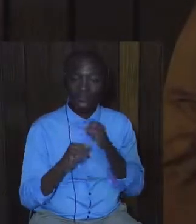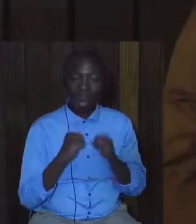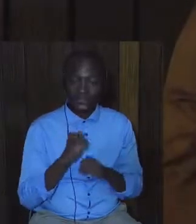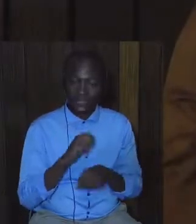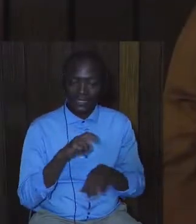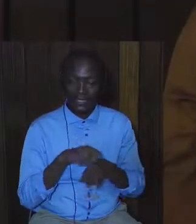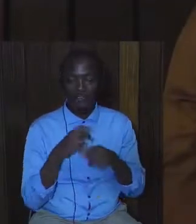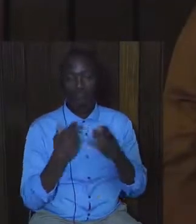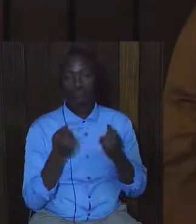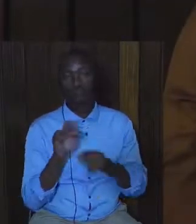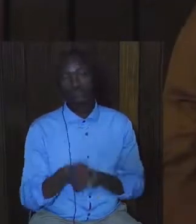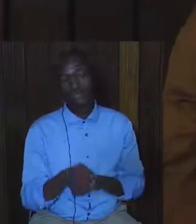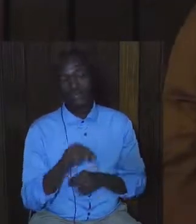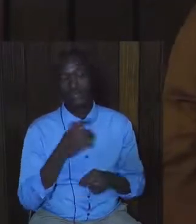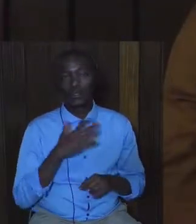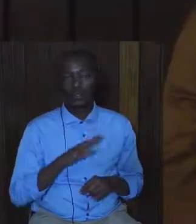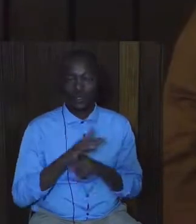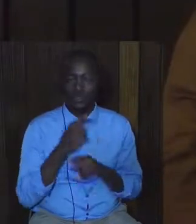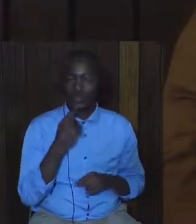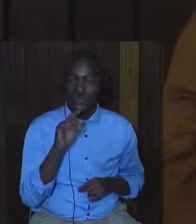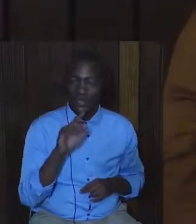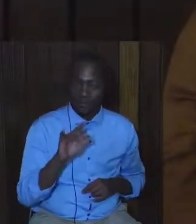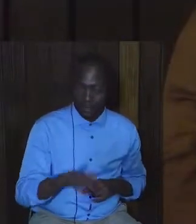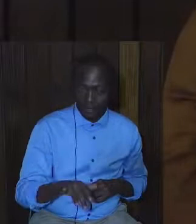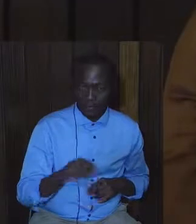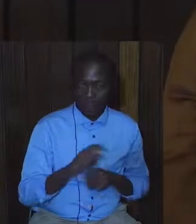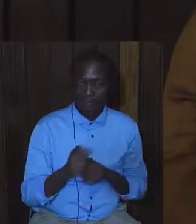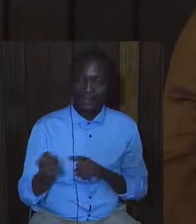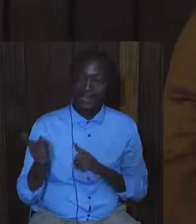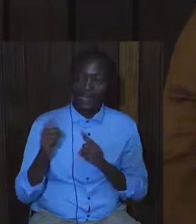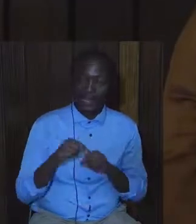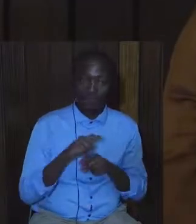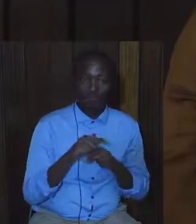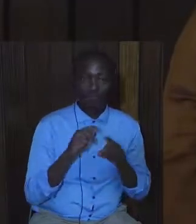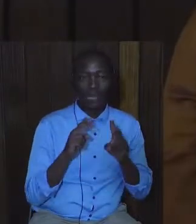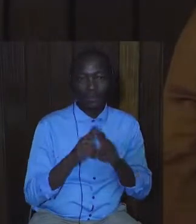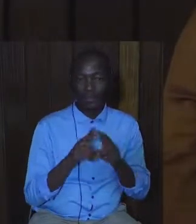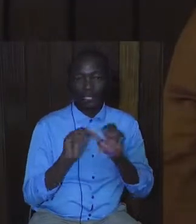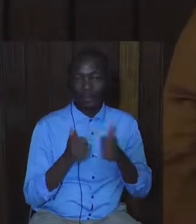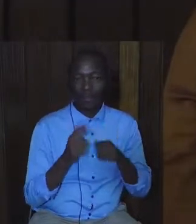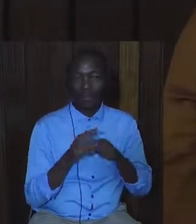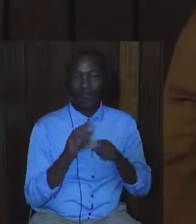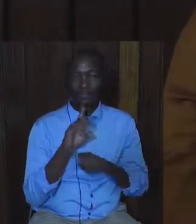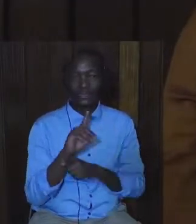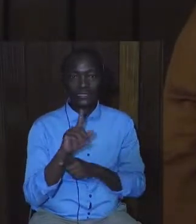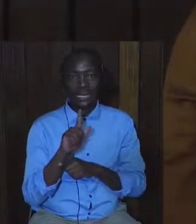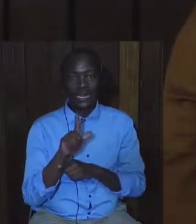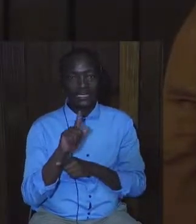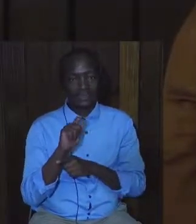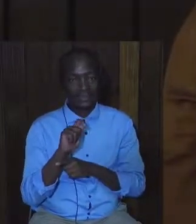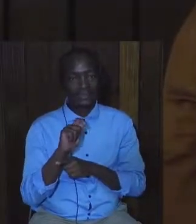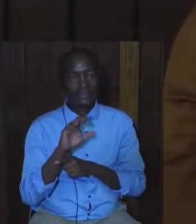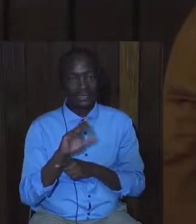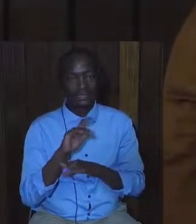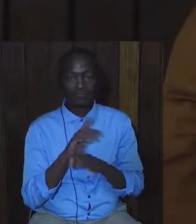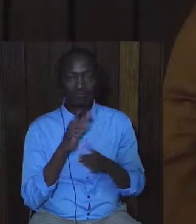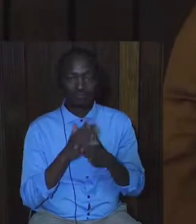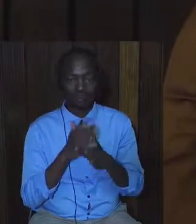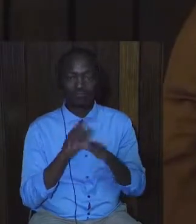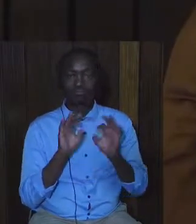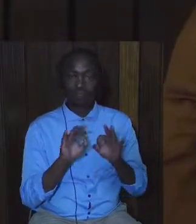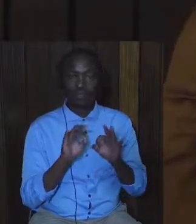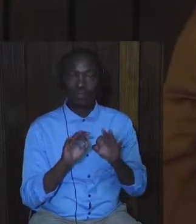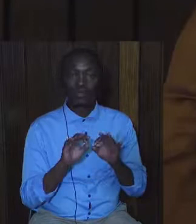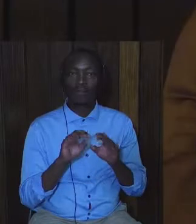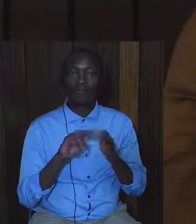So we would like to be saying to them, come to a very functional, well-run DLTC for the